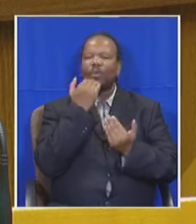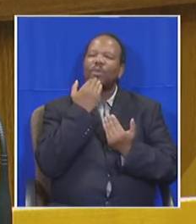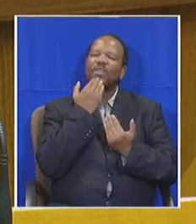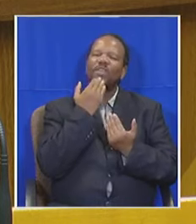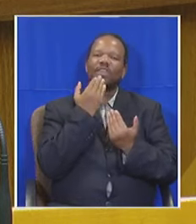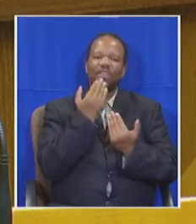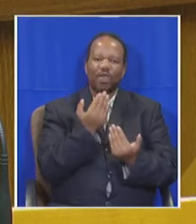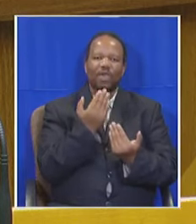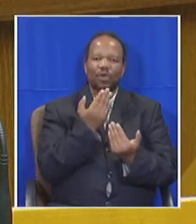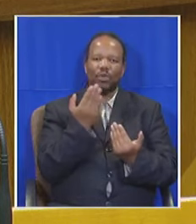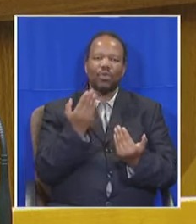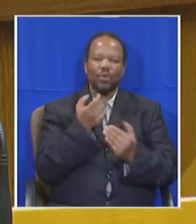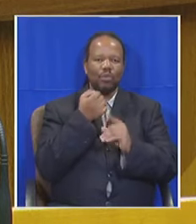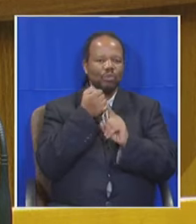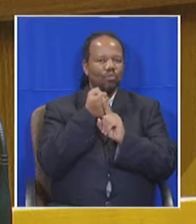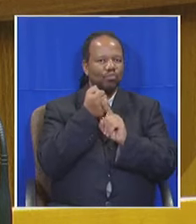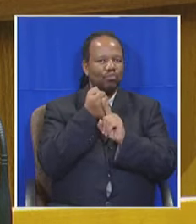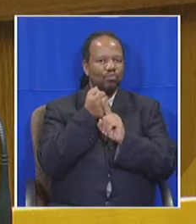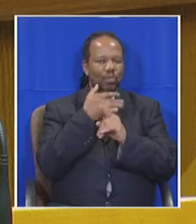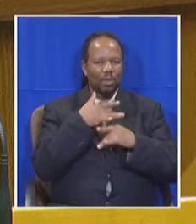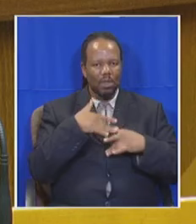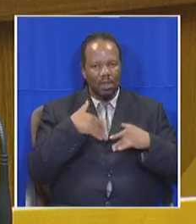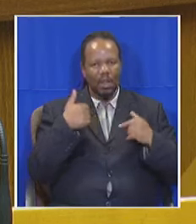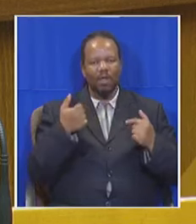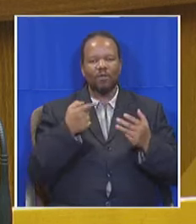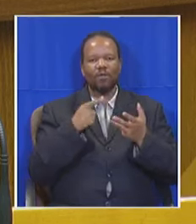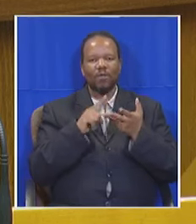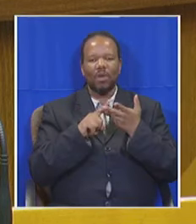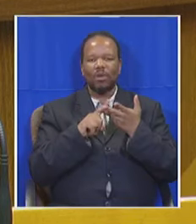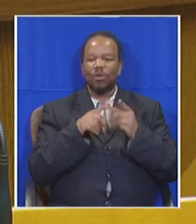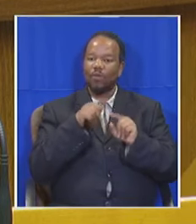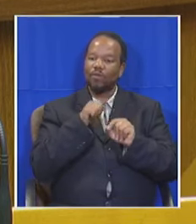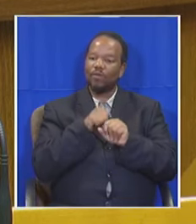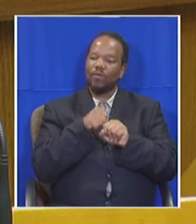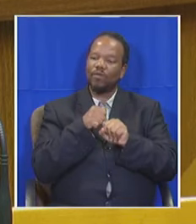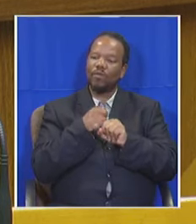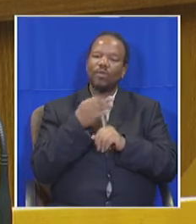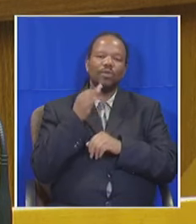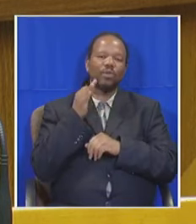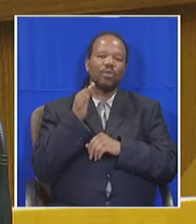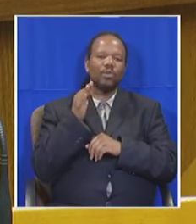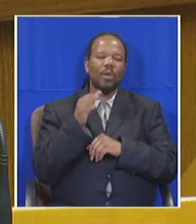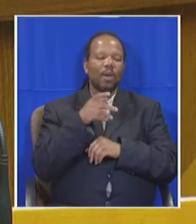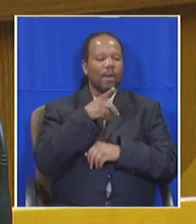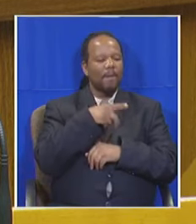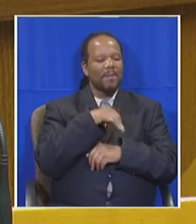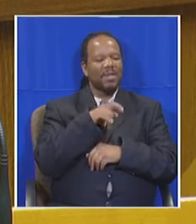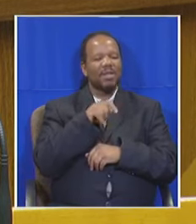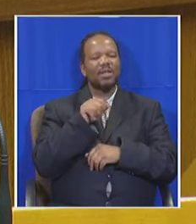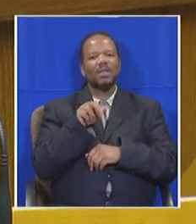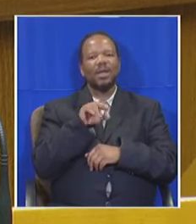lived, a life well cherished for our nation to be born today. Hector Peterson and Tsietse Mashinini were